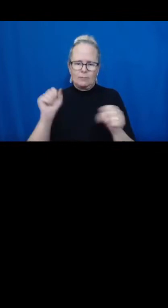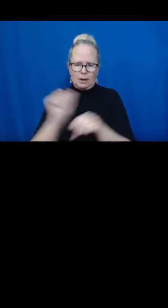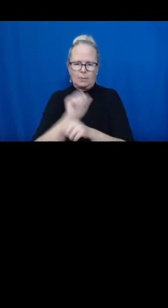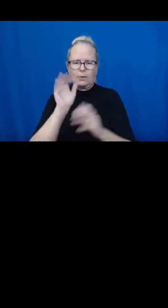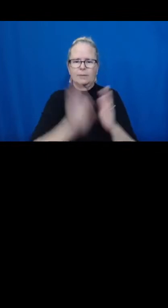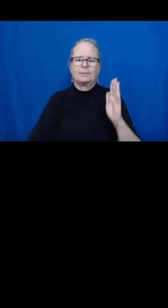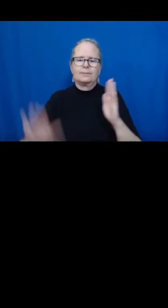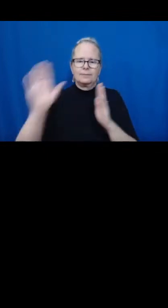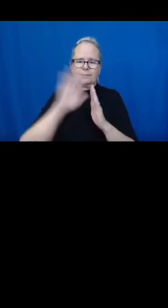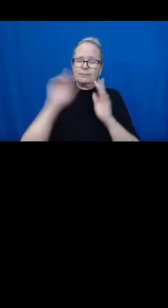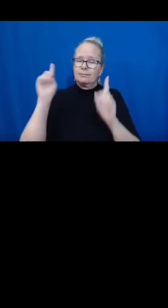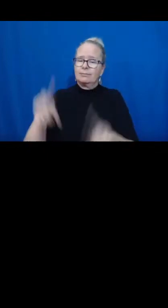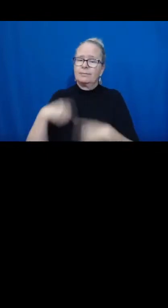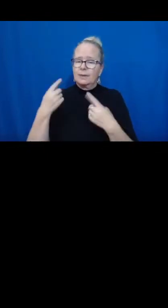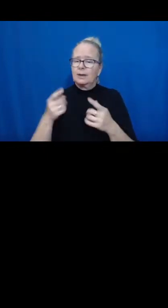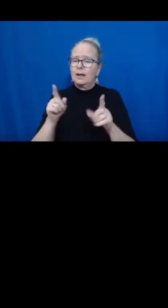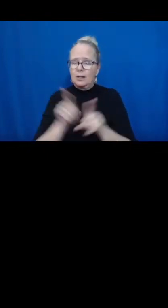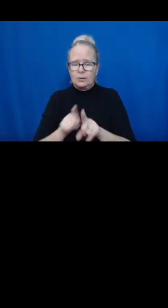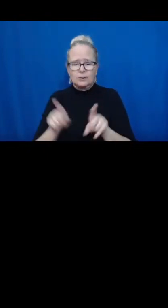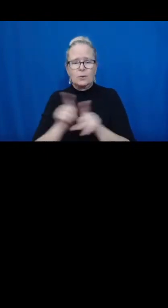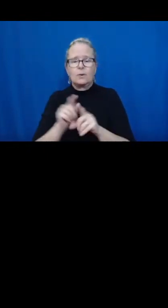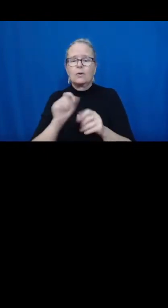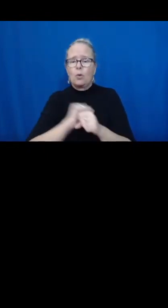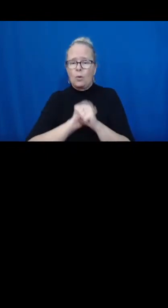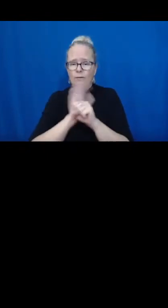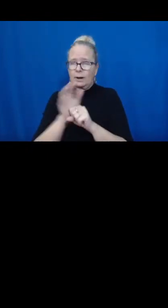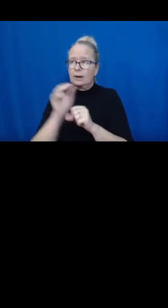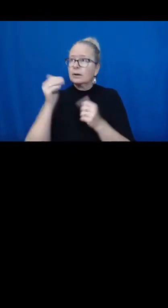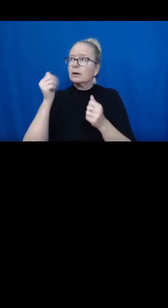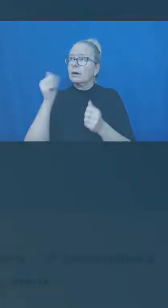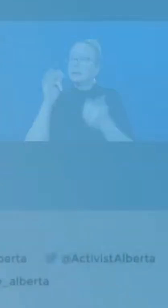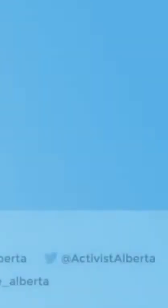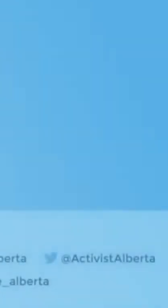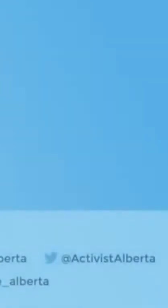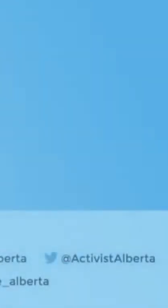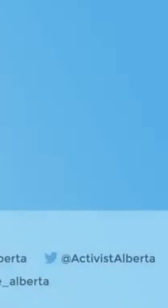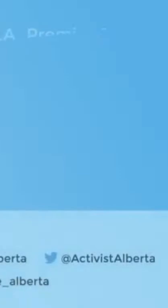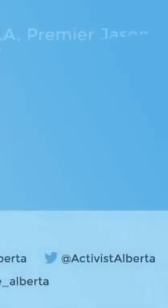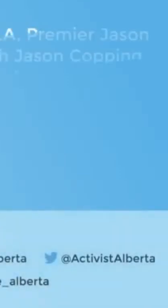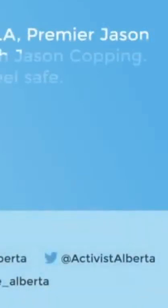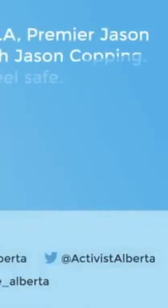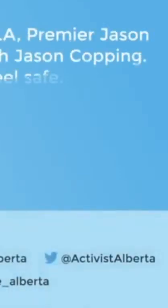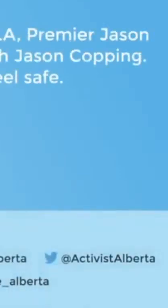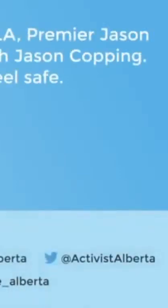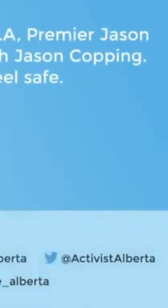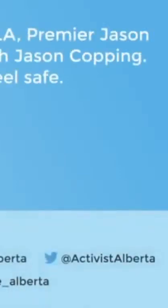to. And vaccines really do save lives.